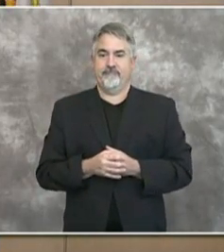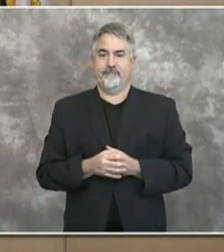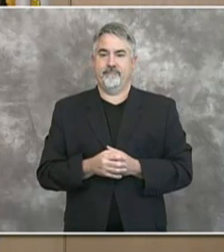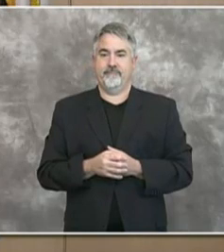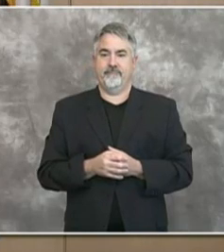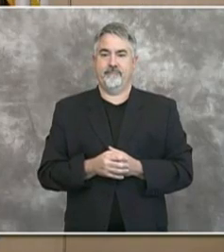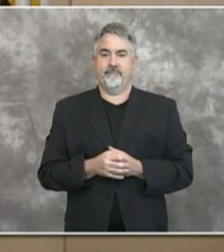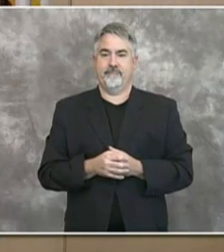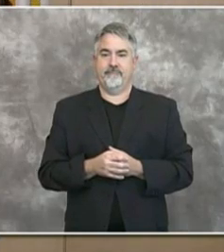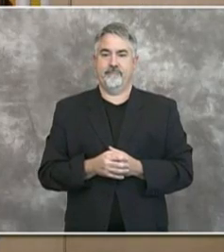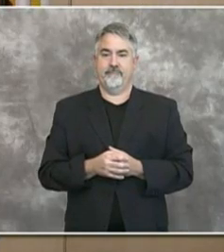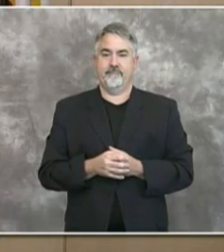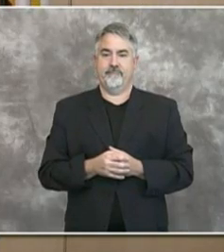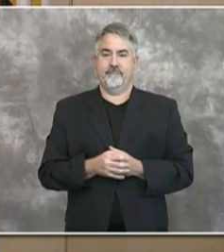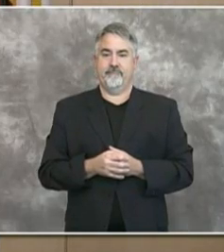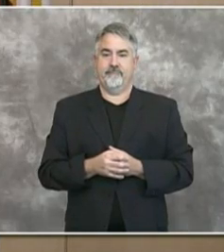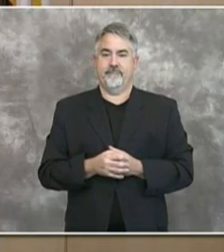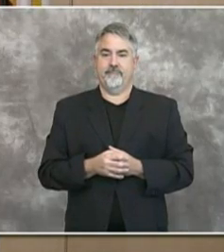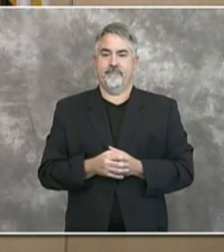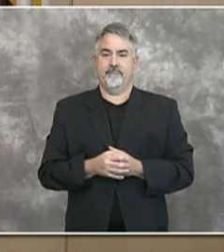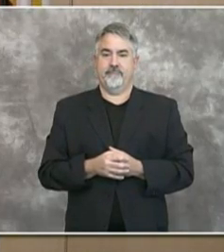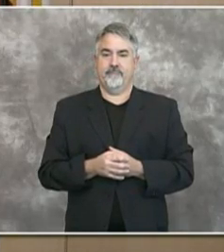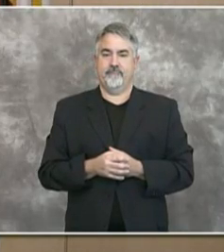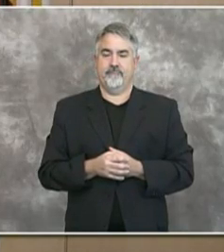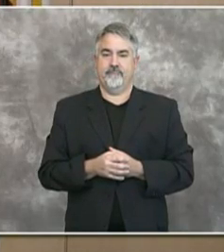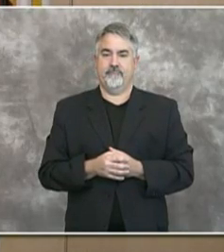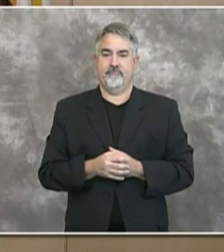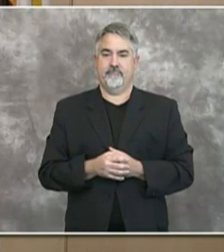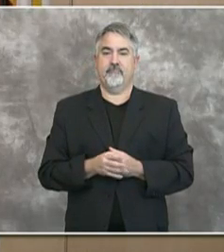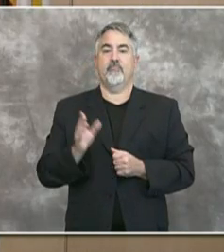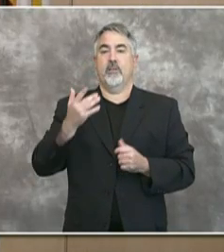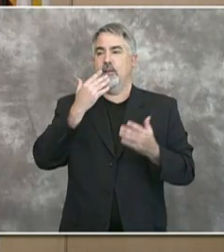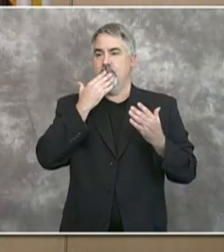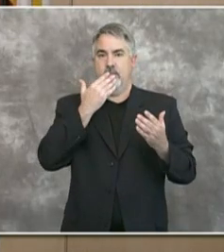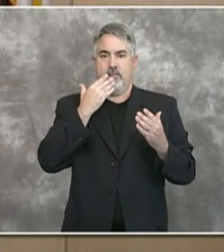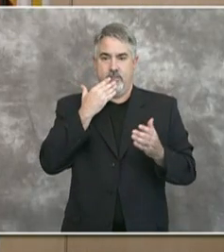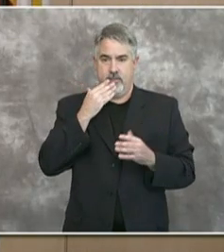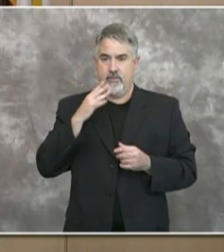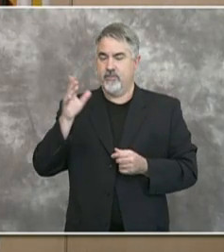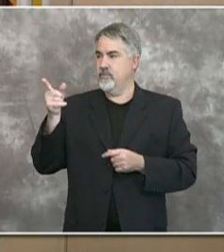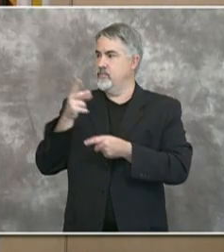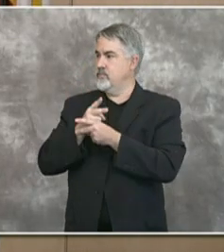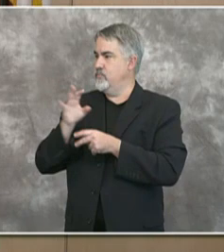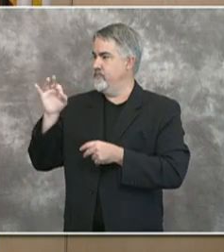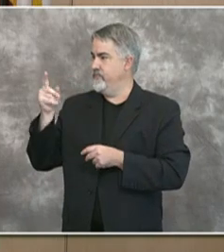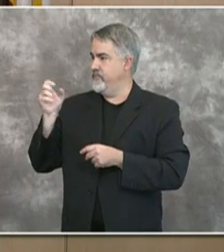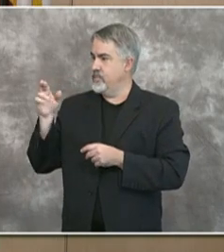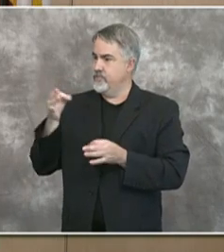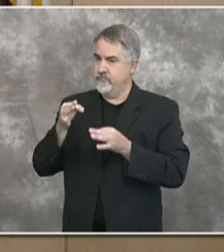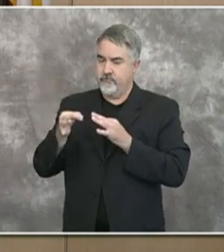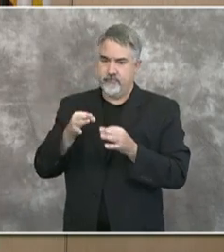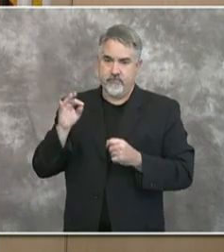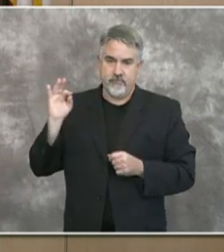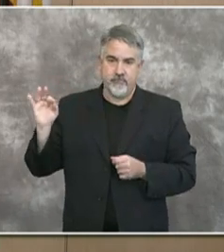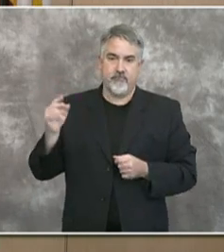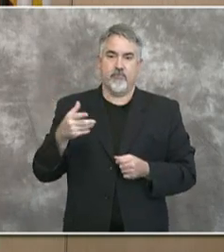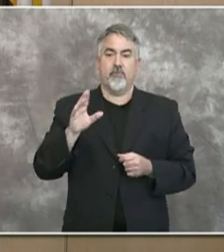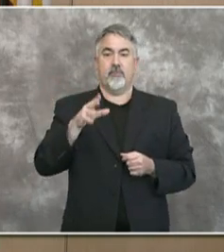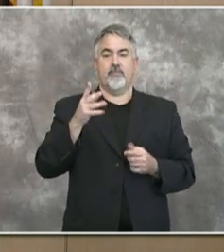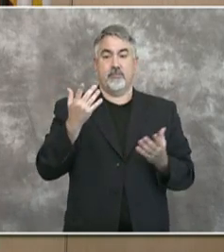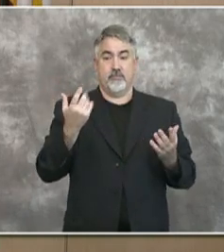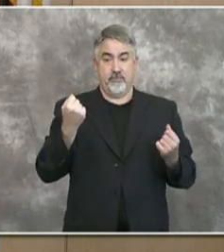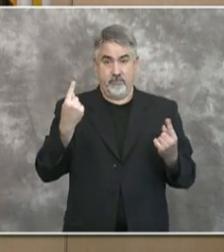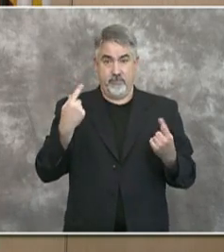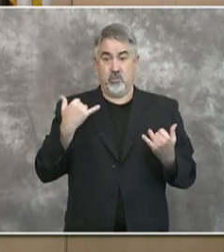Thank you, Supervisor Fletcher, and good afternoon, everyone, and thank you for attending today's briefing. Planning efforts